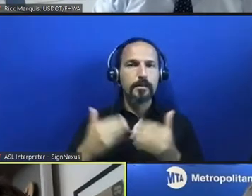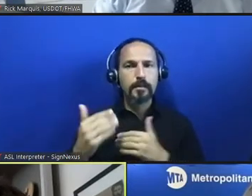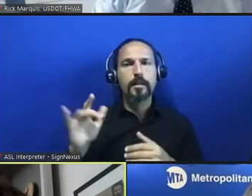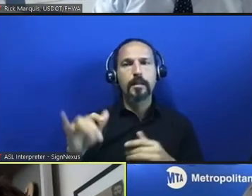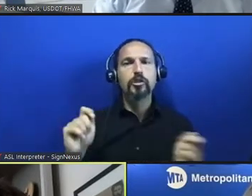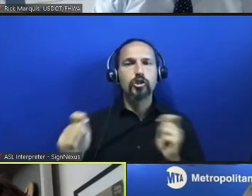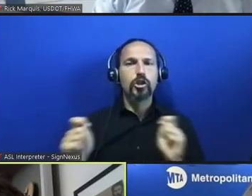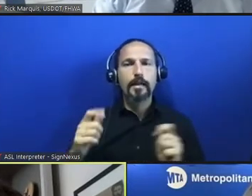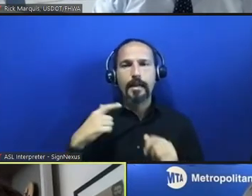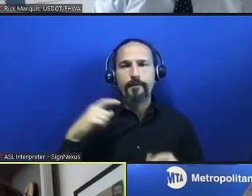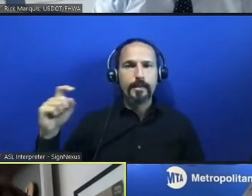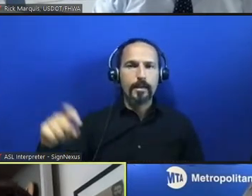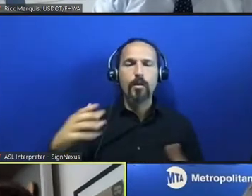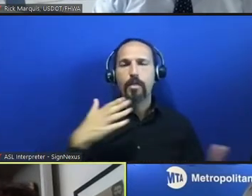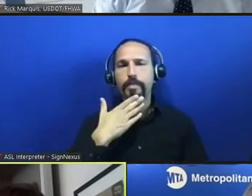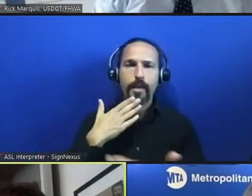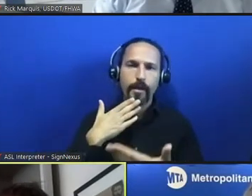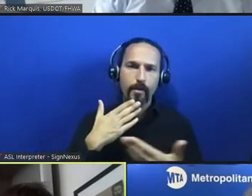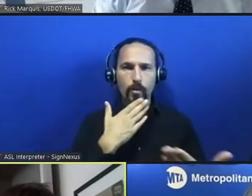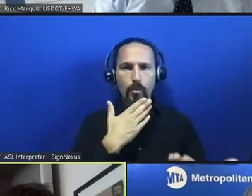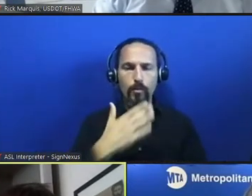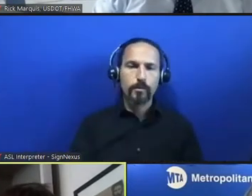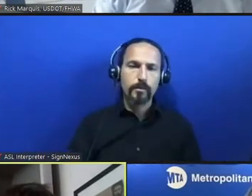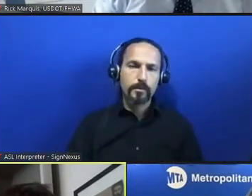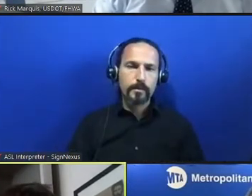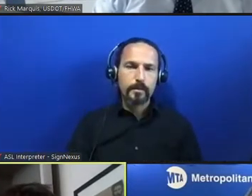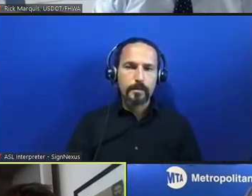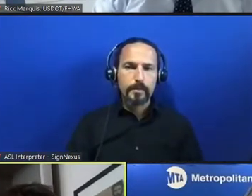can be made from there if necessary thank you